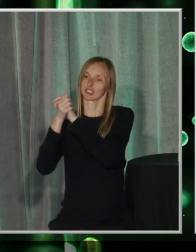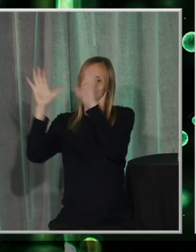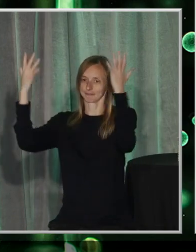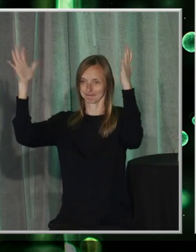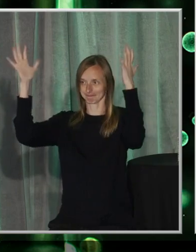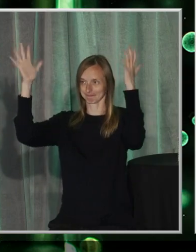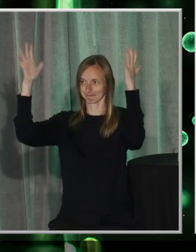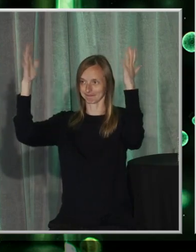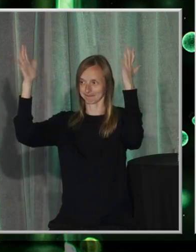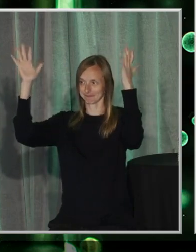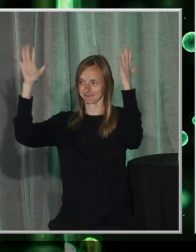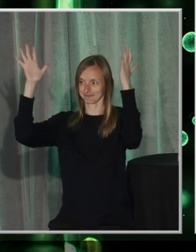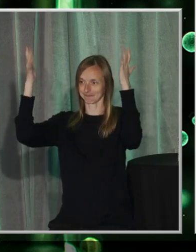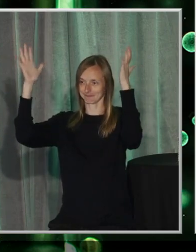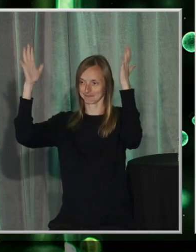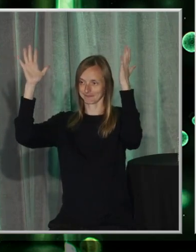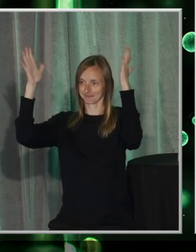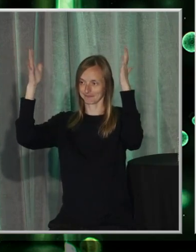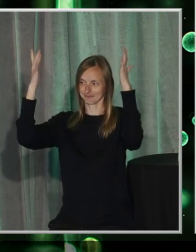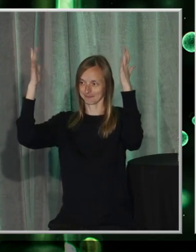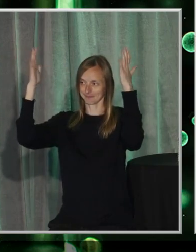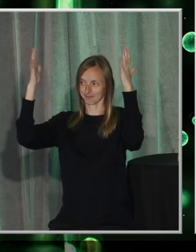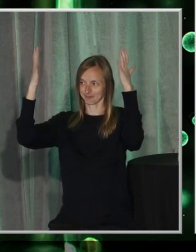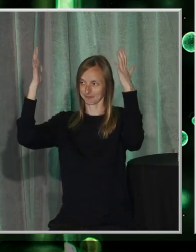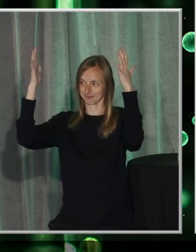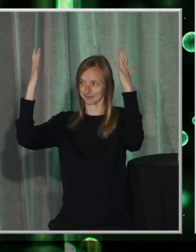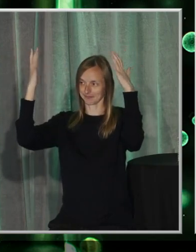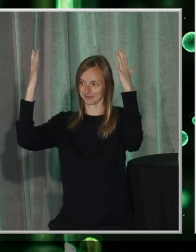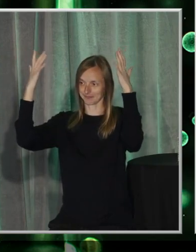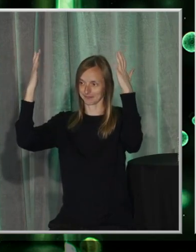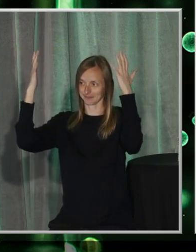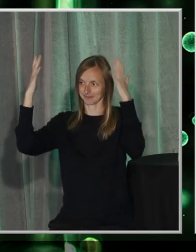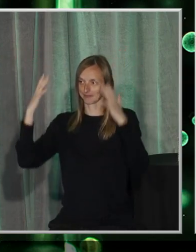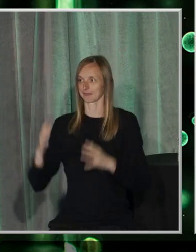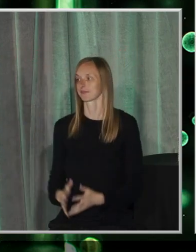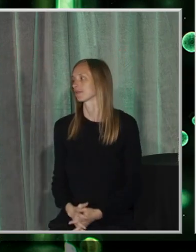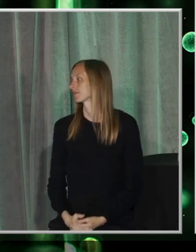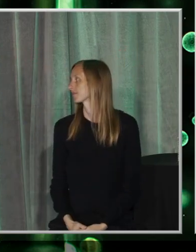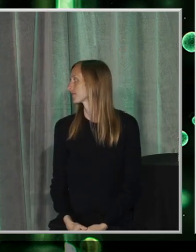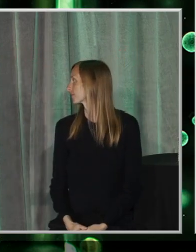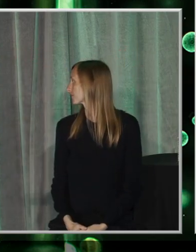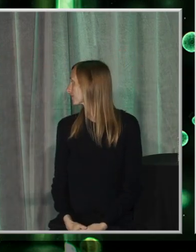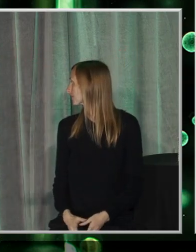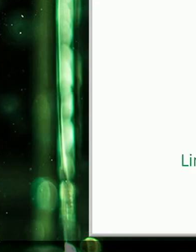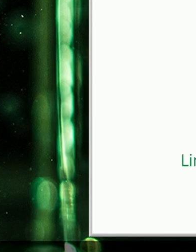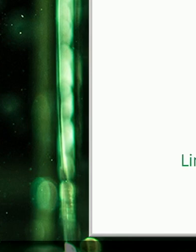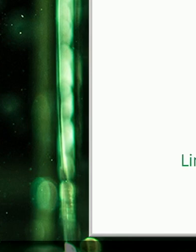Thanks, everybody.